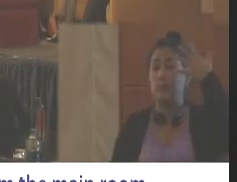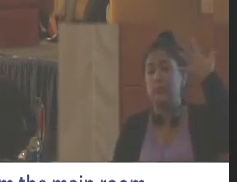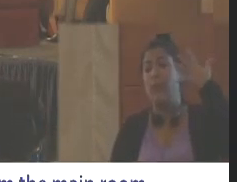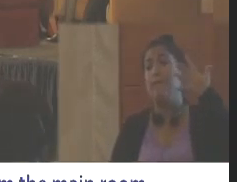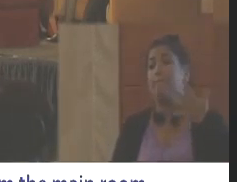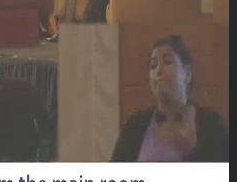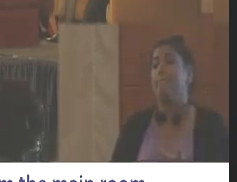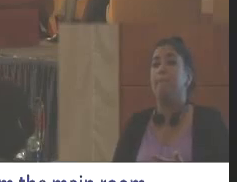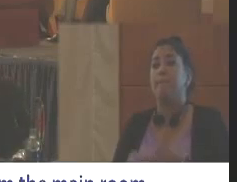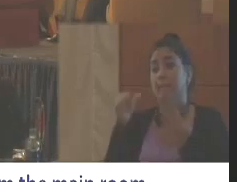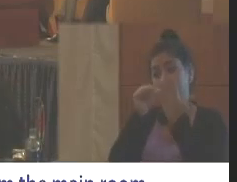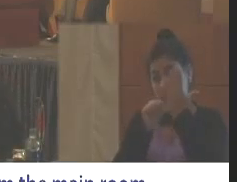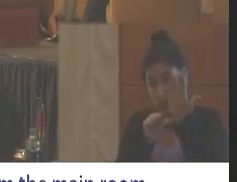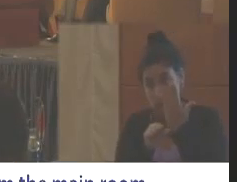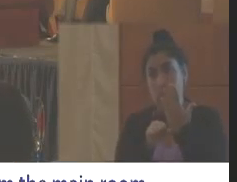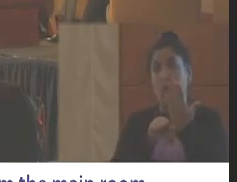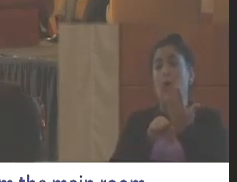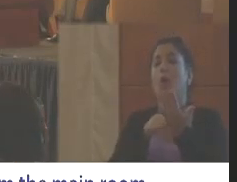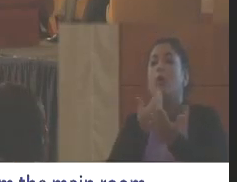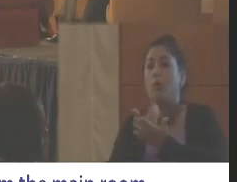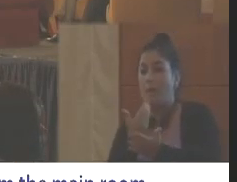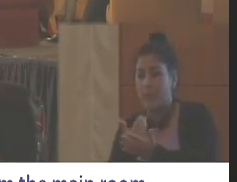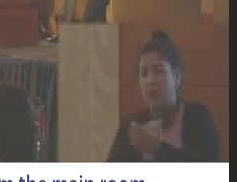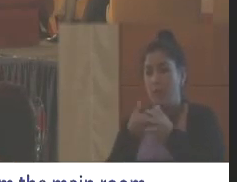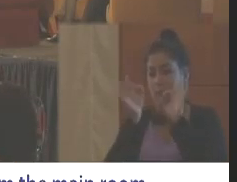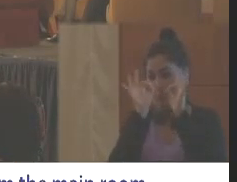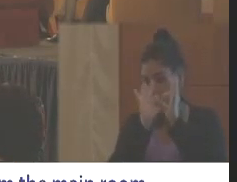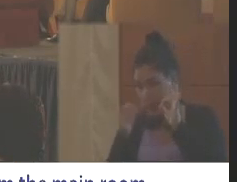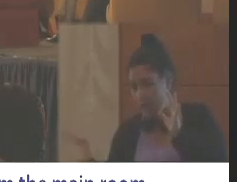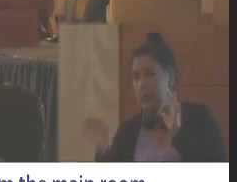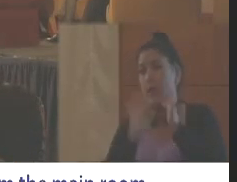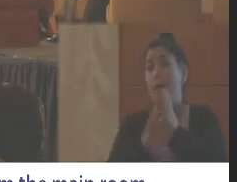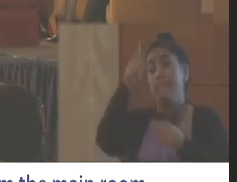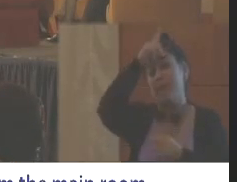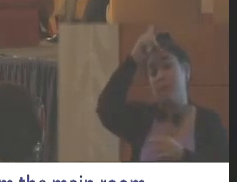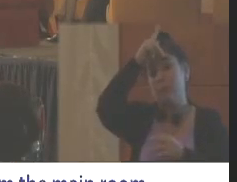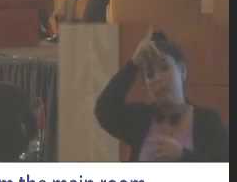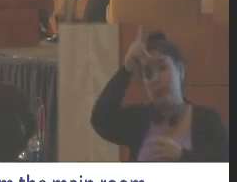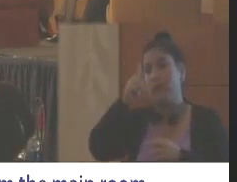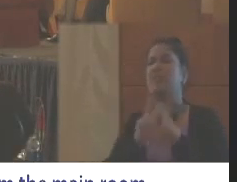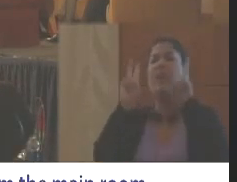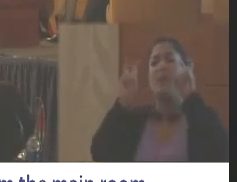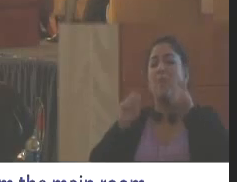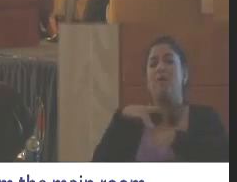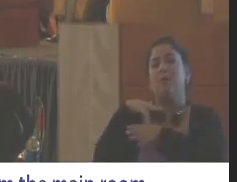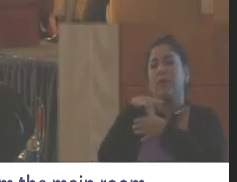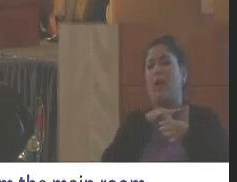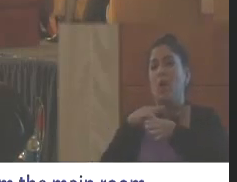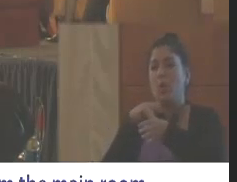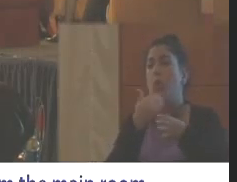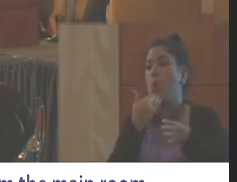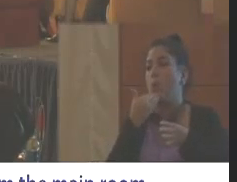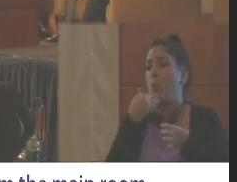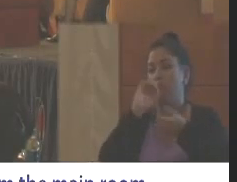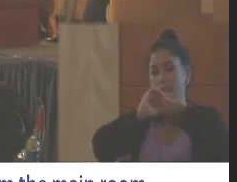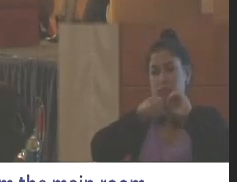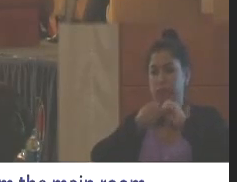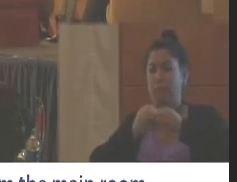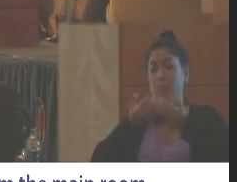of the experience of the Ministry of Economy and Finance of Peru regarding governability and disaster